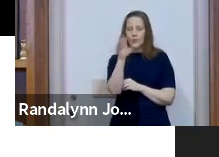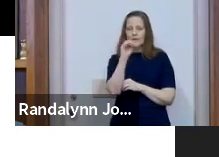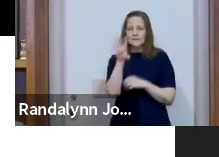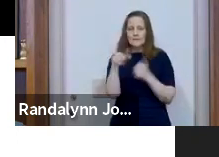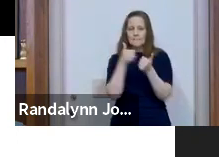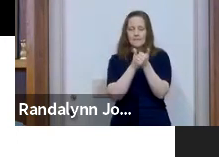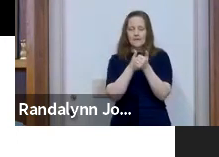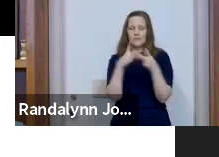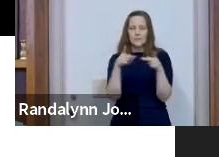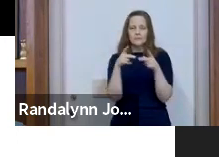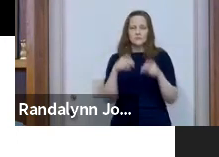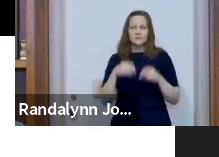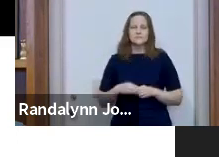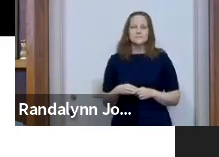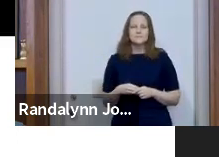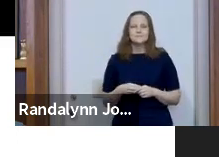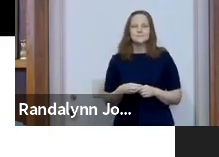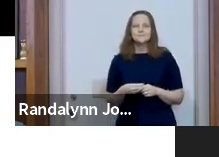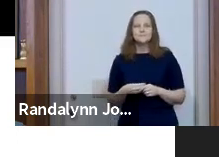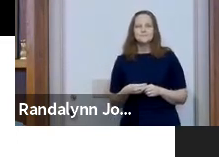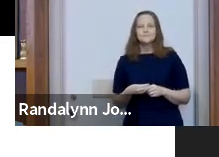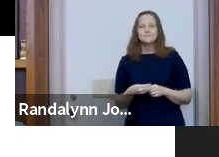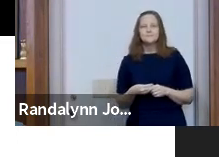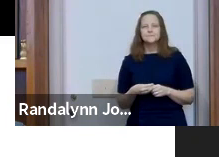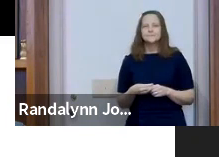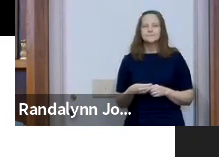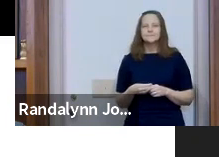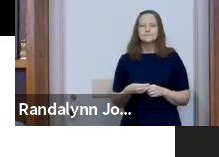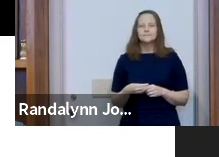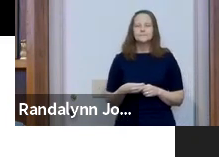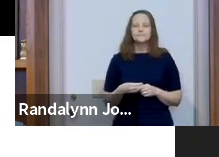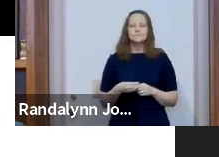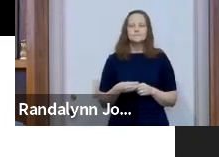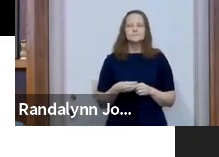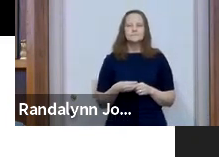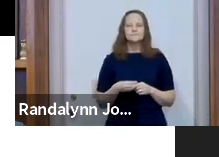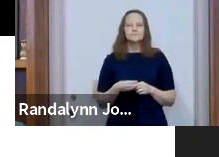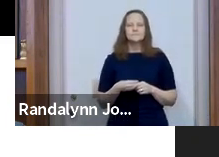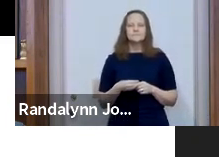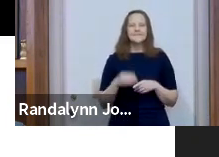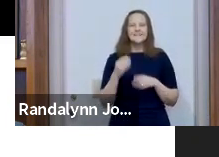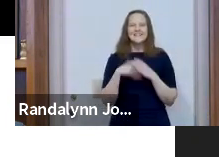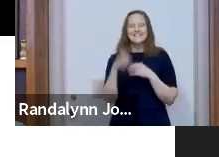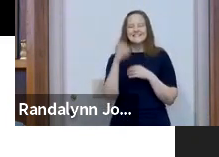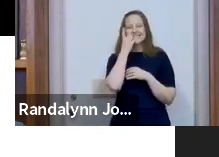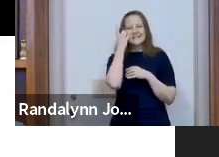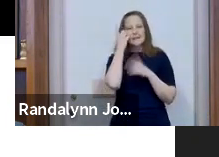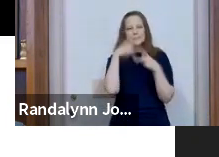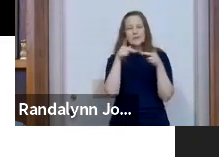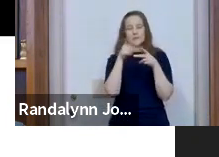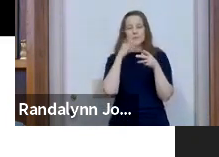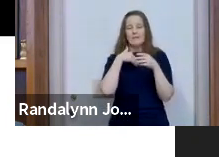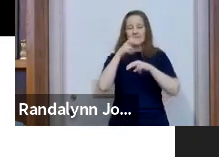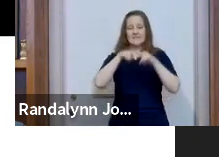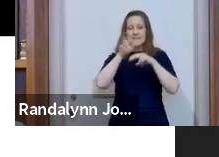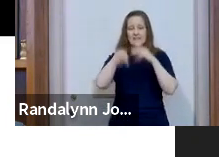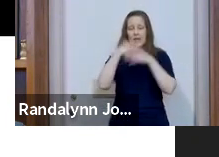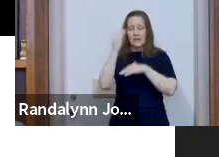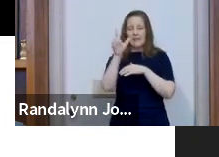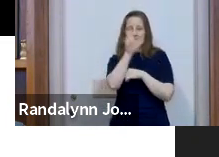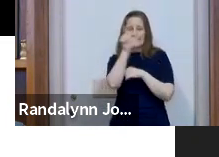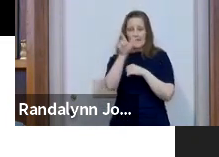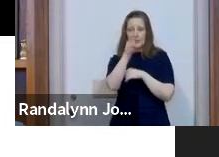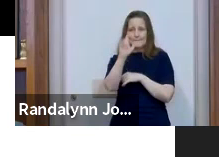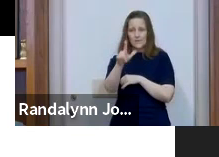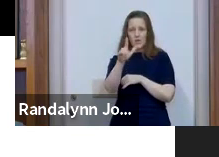Next slide, please. Additionally, in our retail dining spaces, there'll be temporary seating that we'll have out in the library mall. So